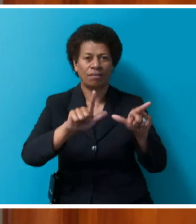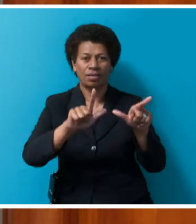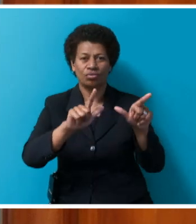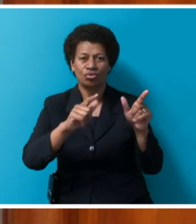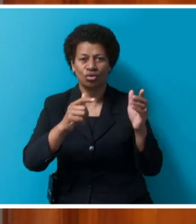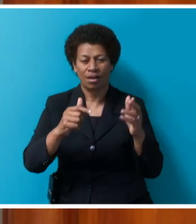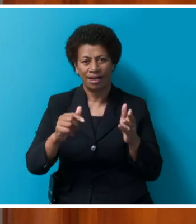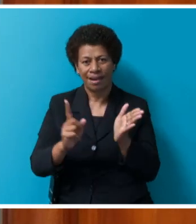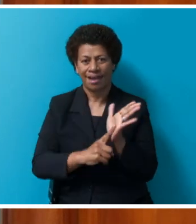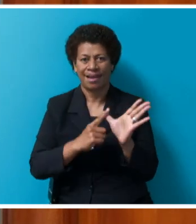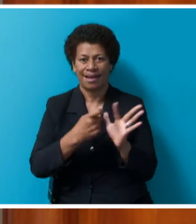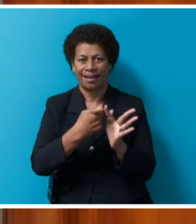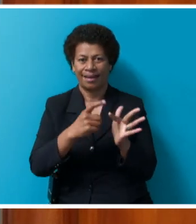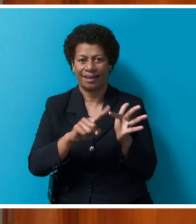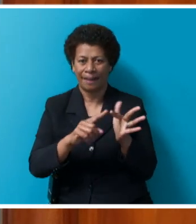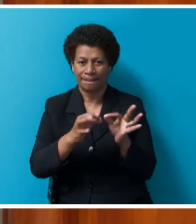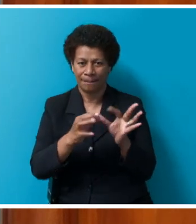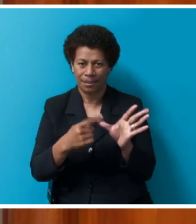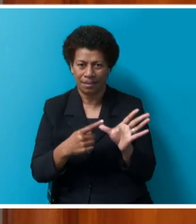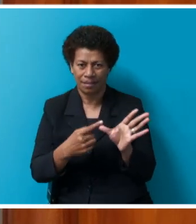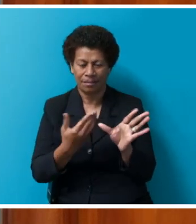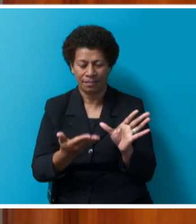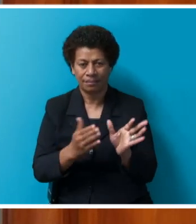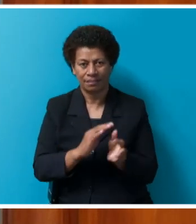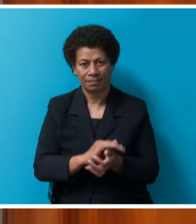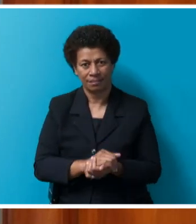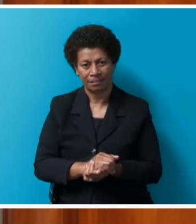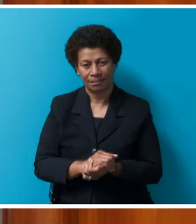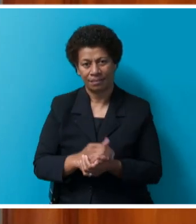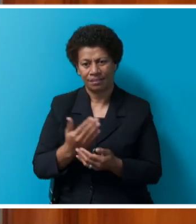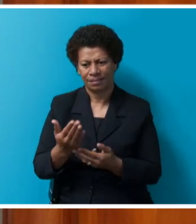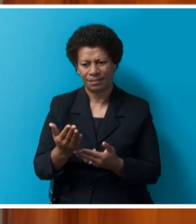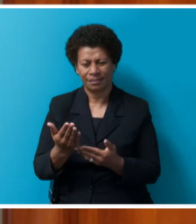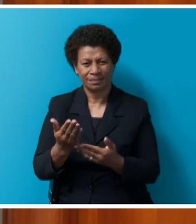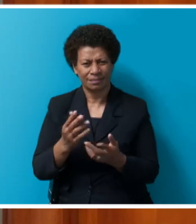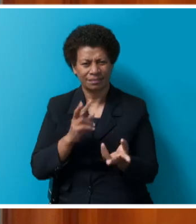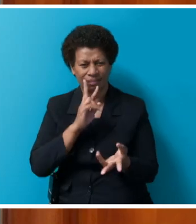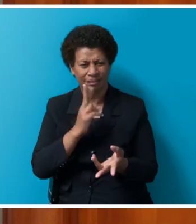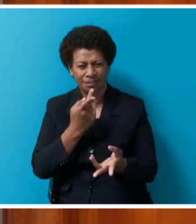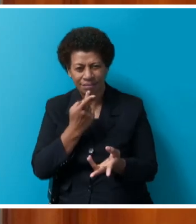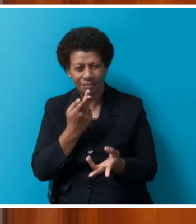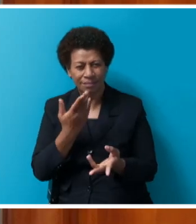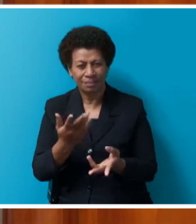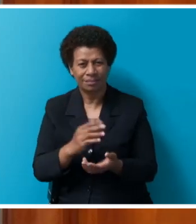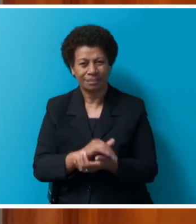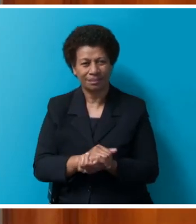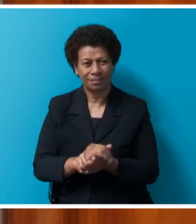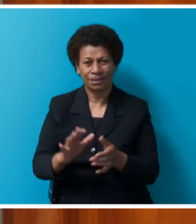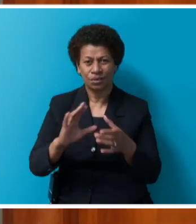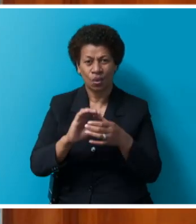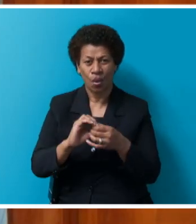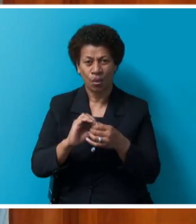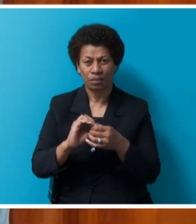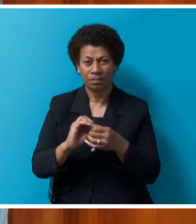are false. Madam Deputy Speaker, the bitter irony is stark. Just days ago, in his own budget